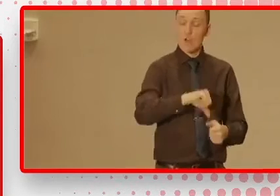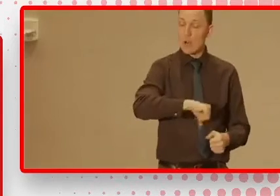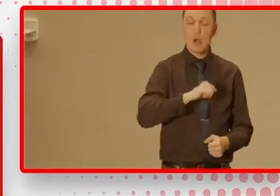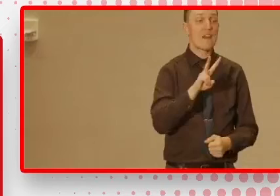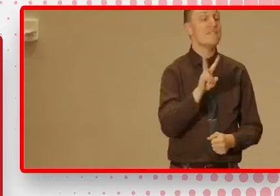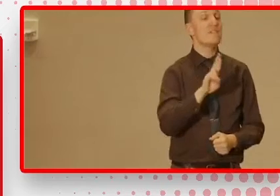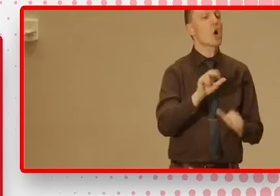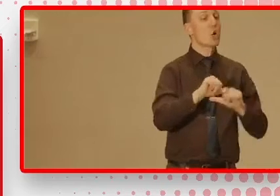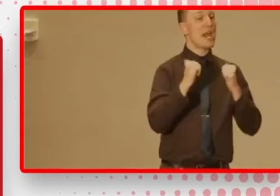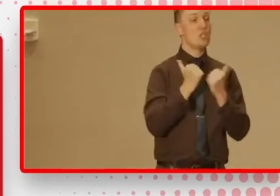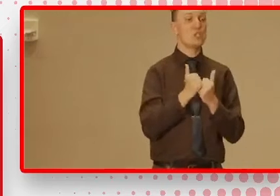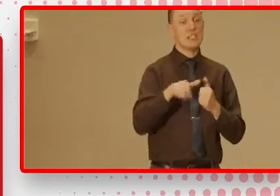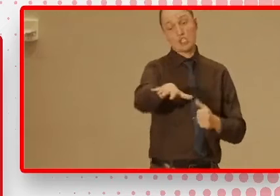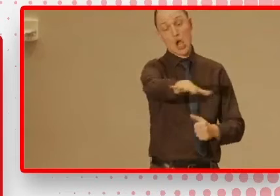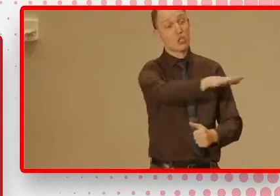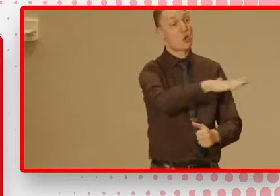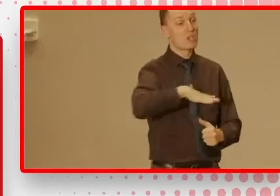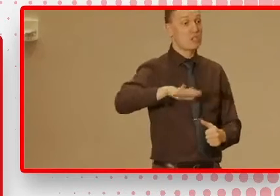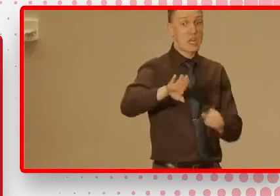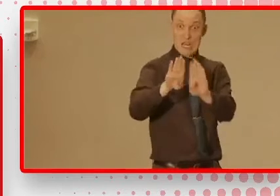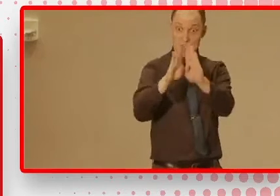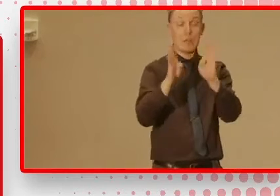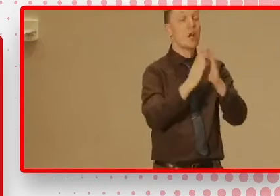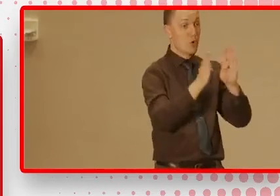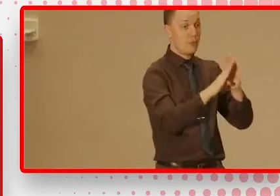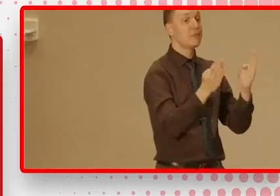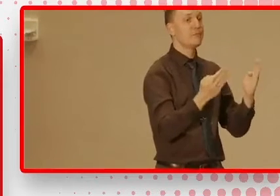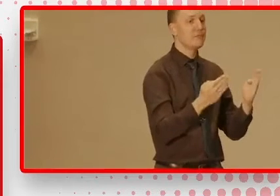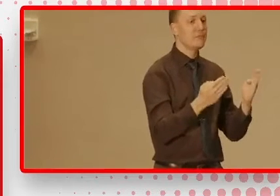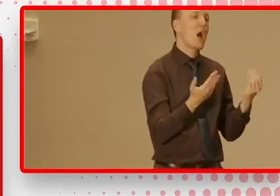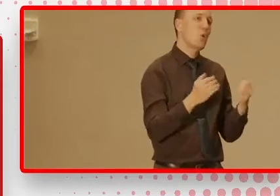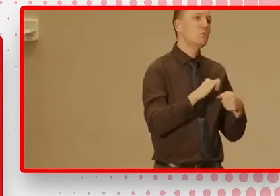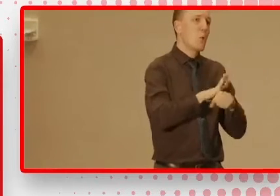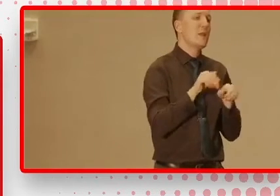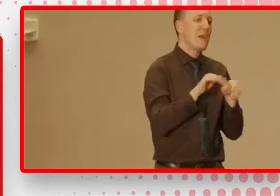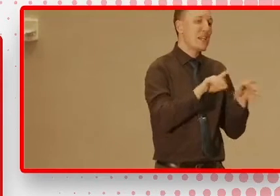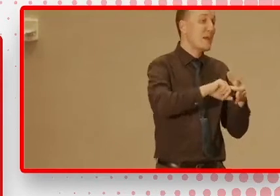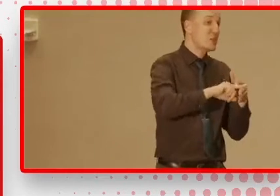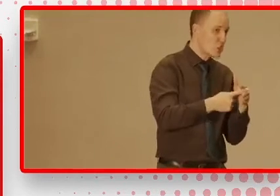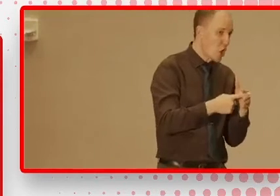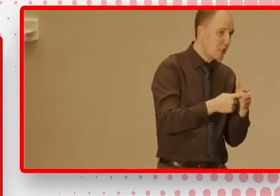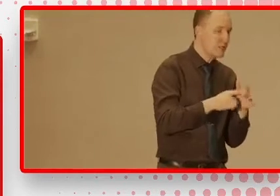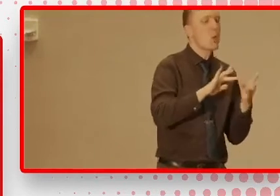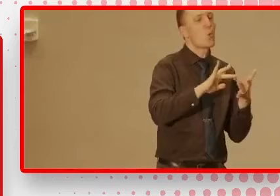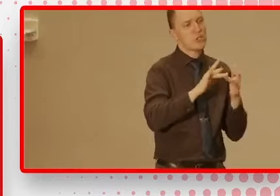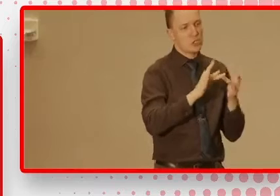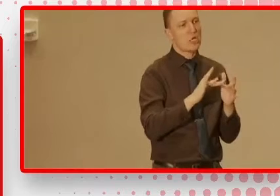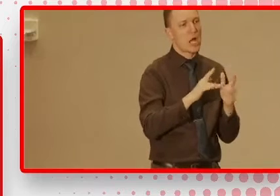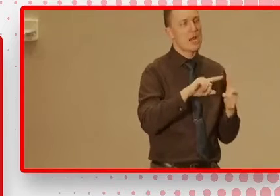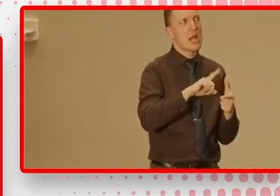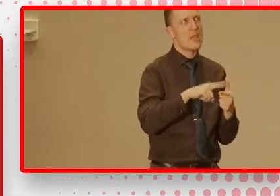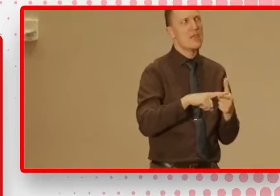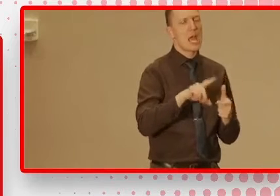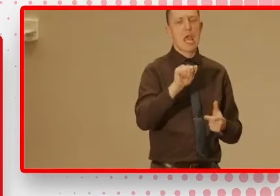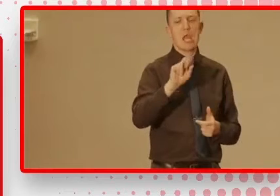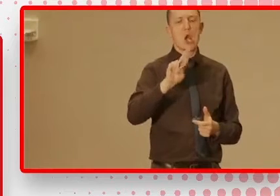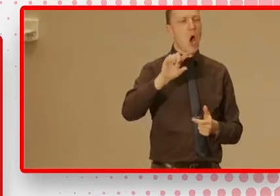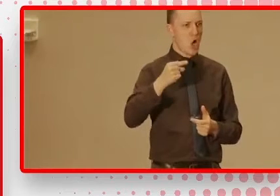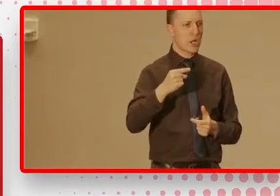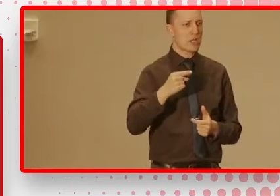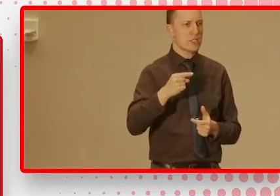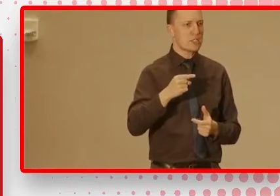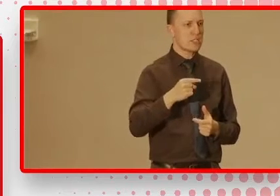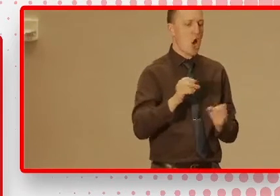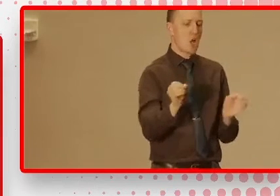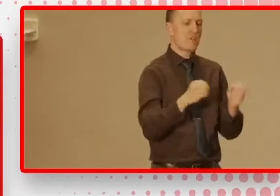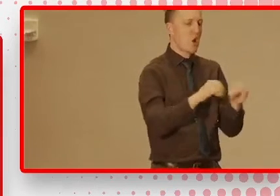open. Originally at the onset of the pandemic, we moved everything to virtual, and then in August we opened all of our offices back up.